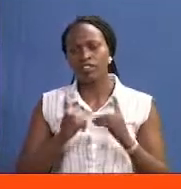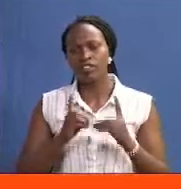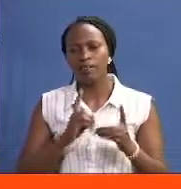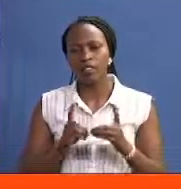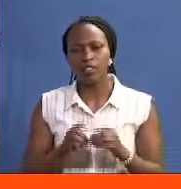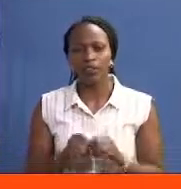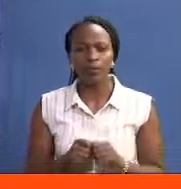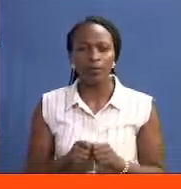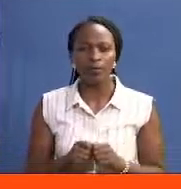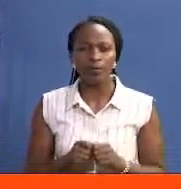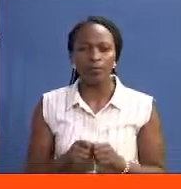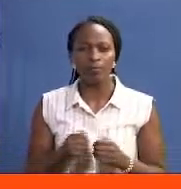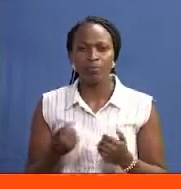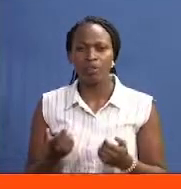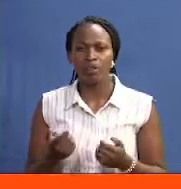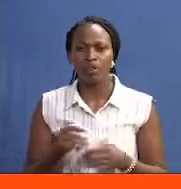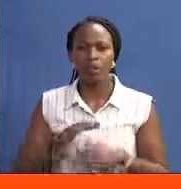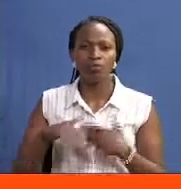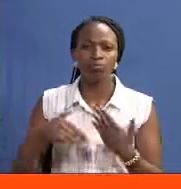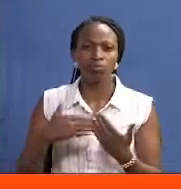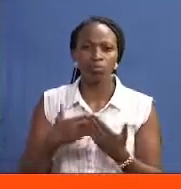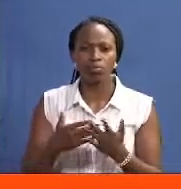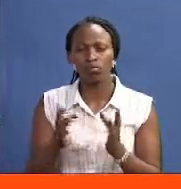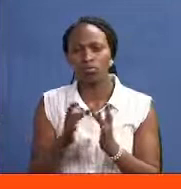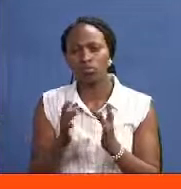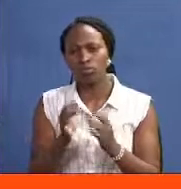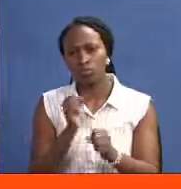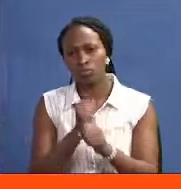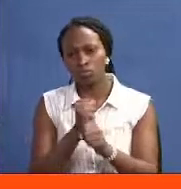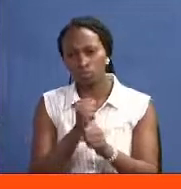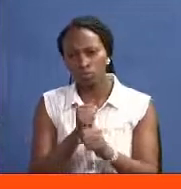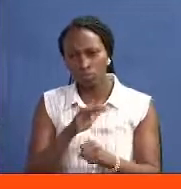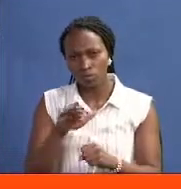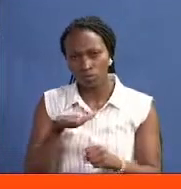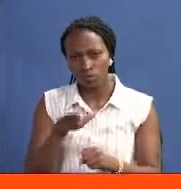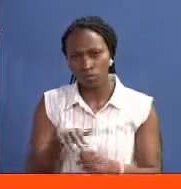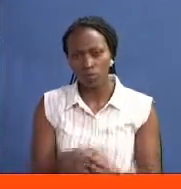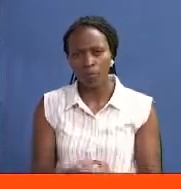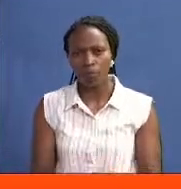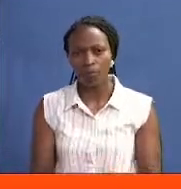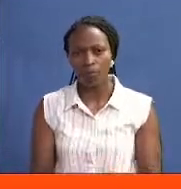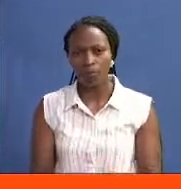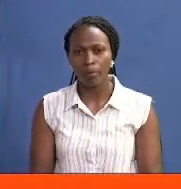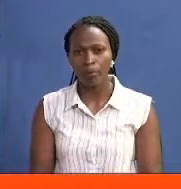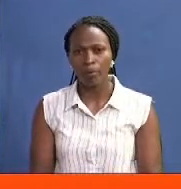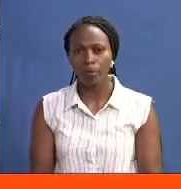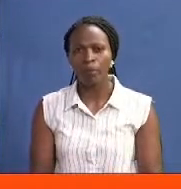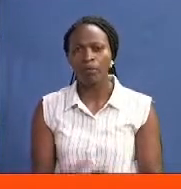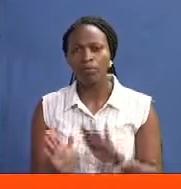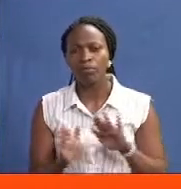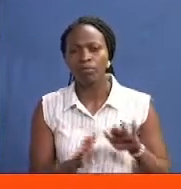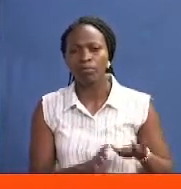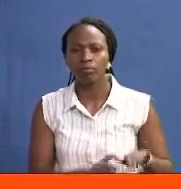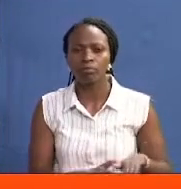with everyone and what they are doing on their social media platforms. Mm-hmm. Yes. And digressing a little bit, like